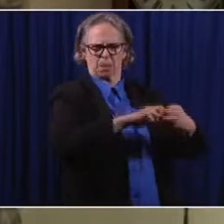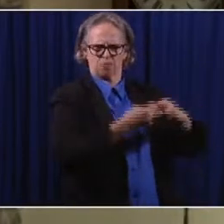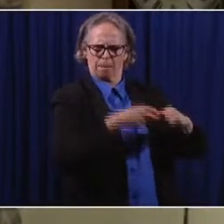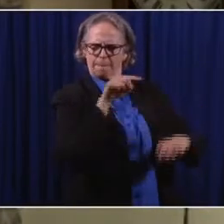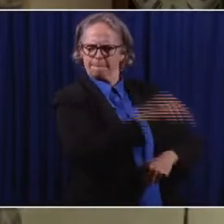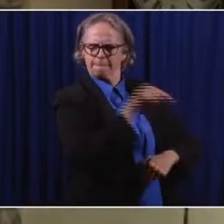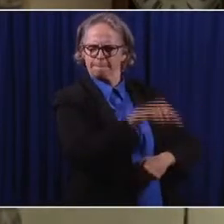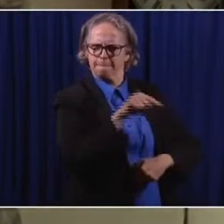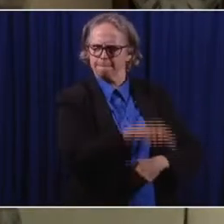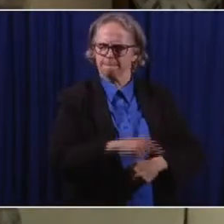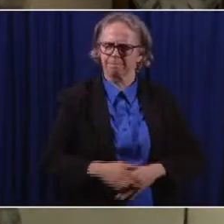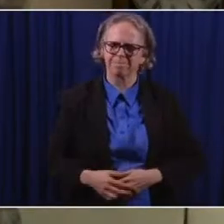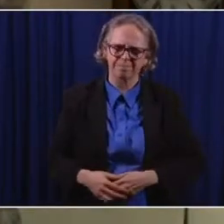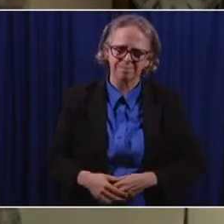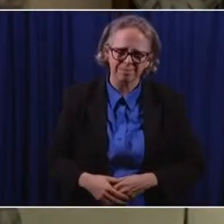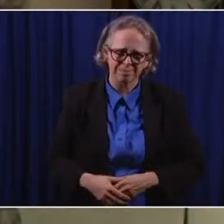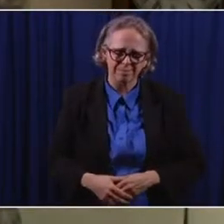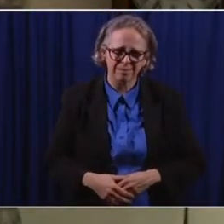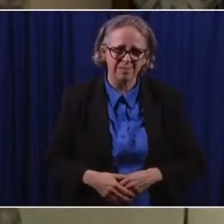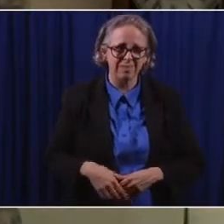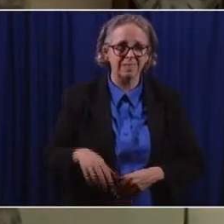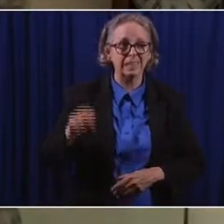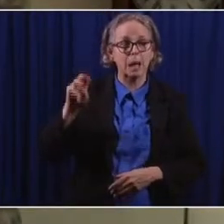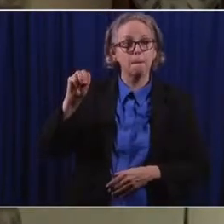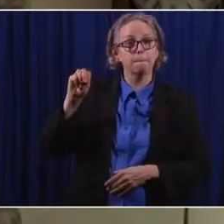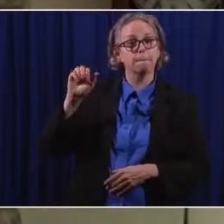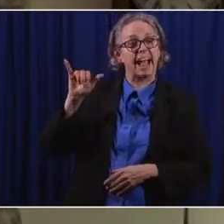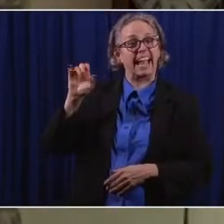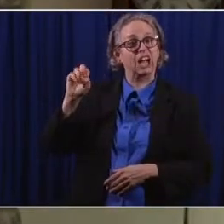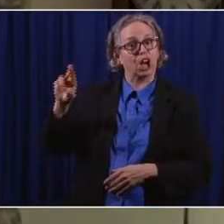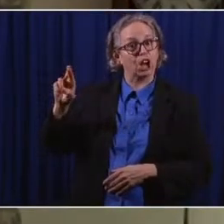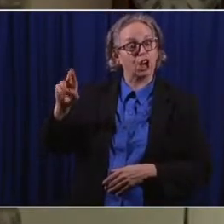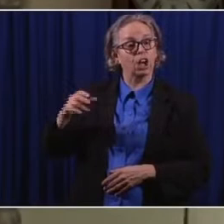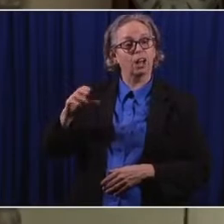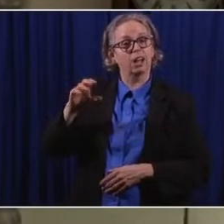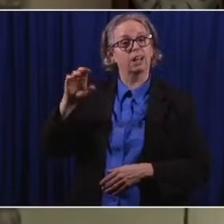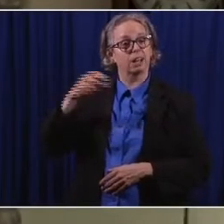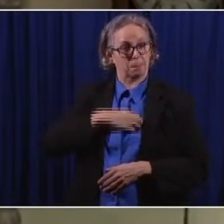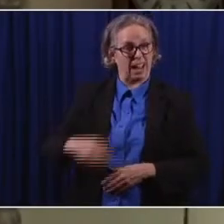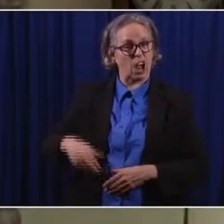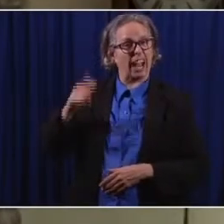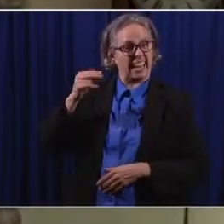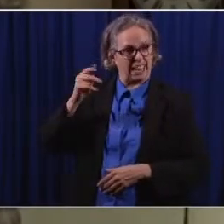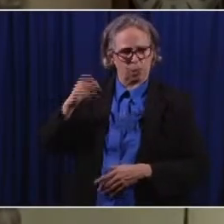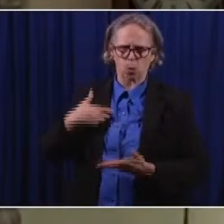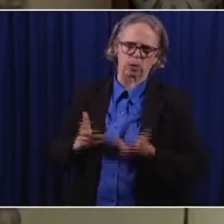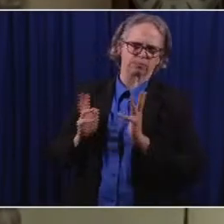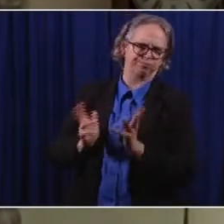earlier today, and we continue to stay in very close touch, as we do with the two health departments.